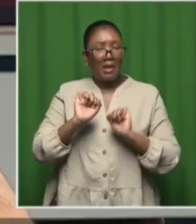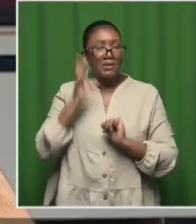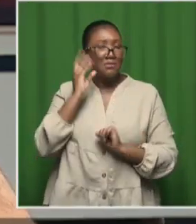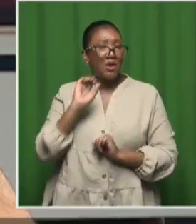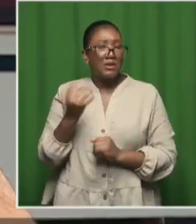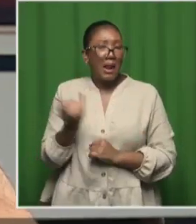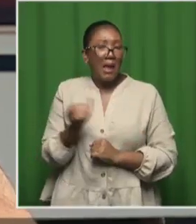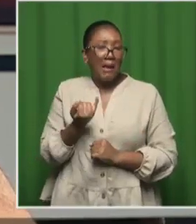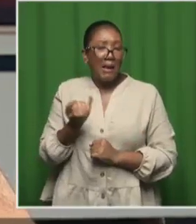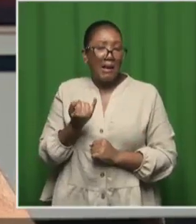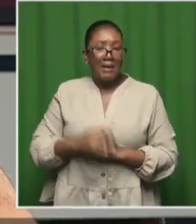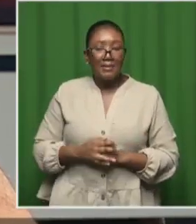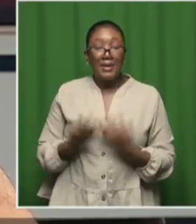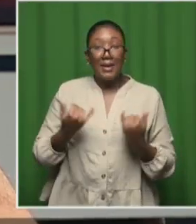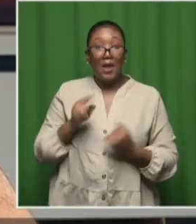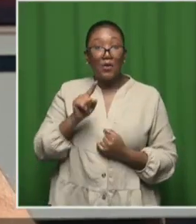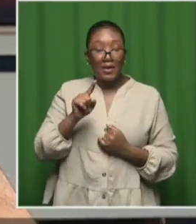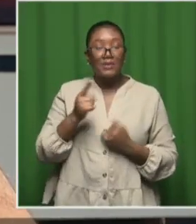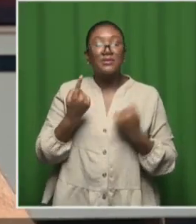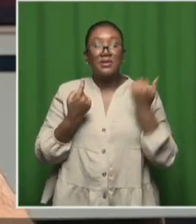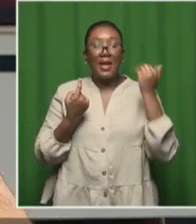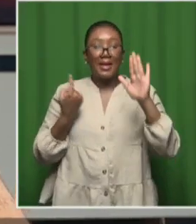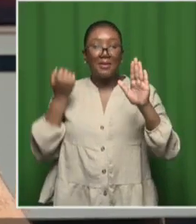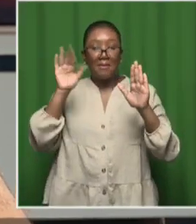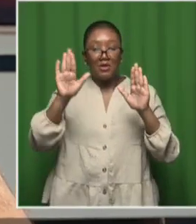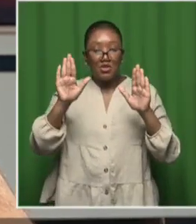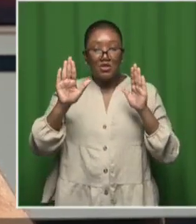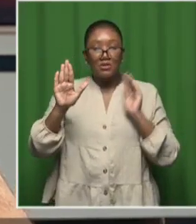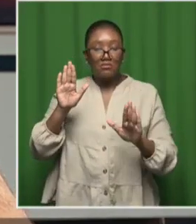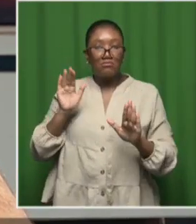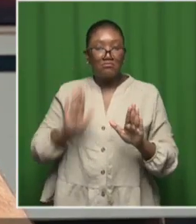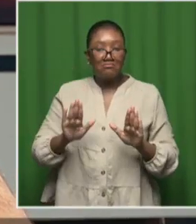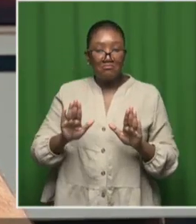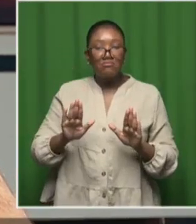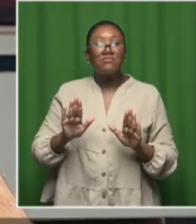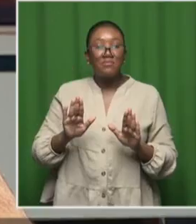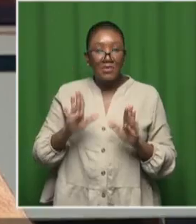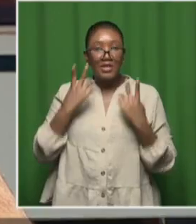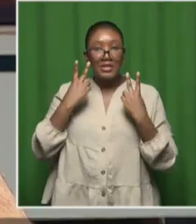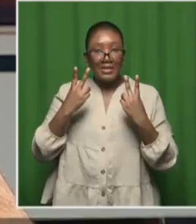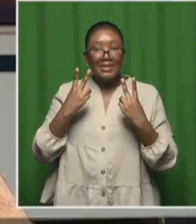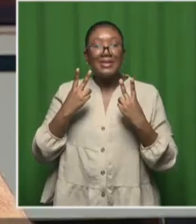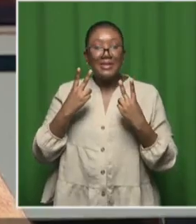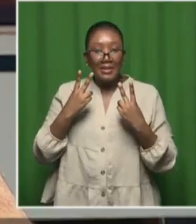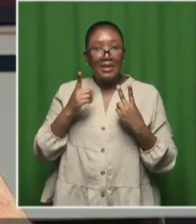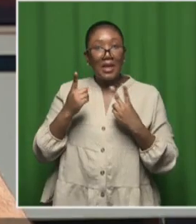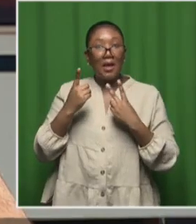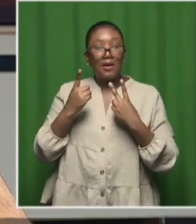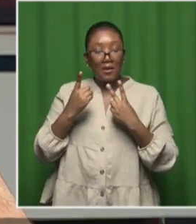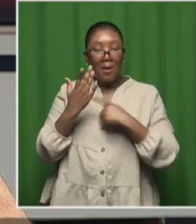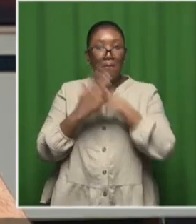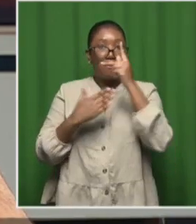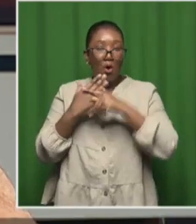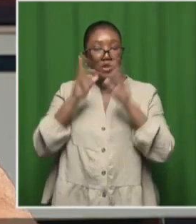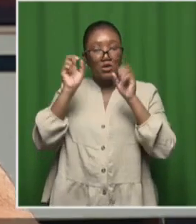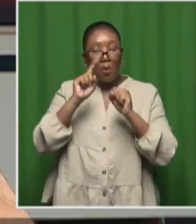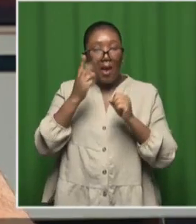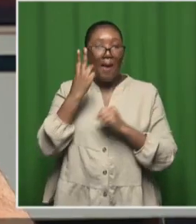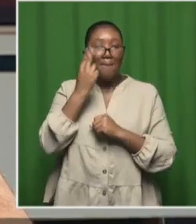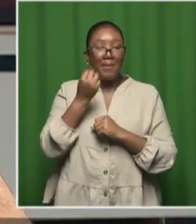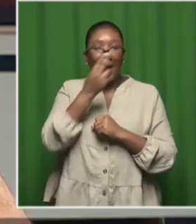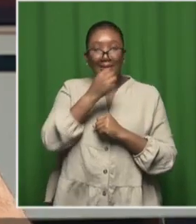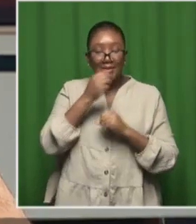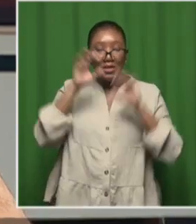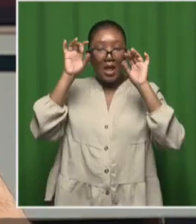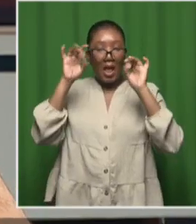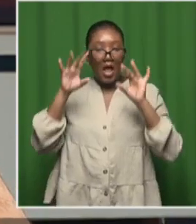This exhibition, Extracts, it implies it's only a section of the whole project for the Blind Astronomer. Yes. I was very